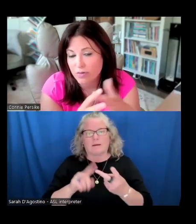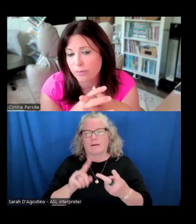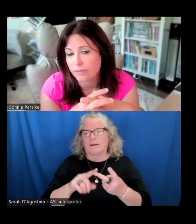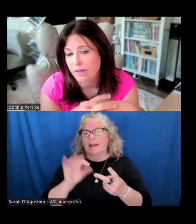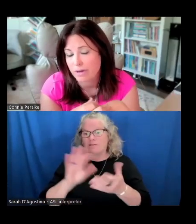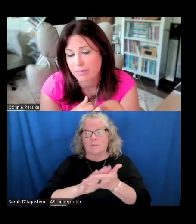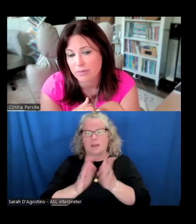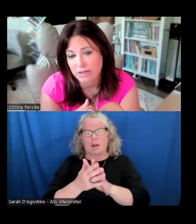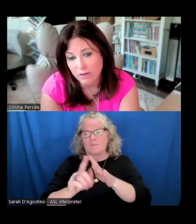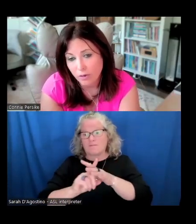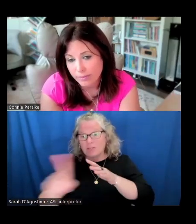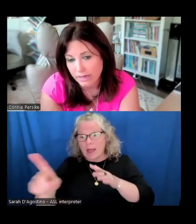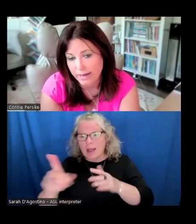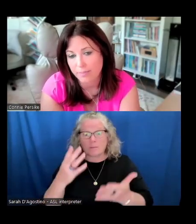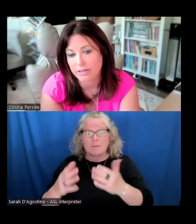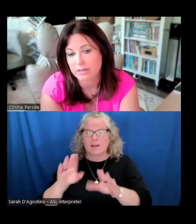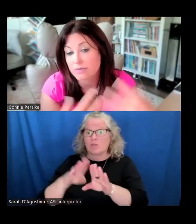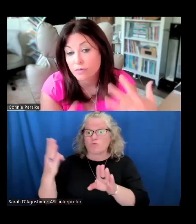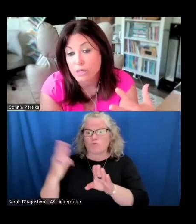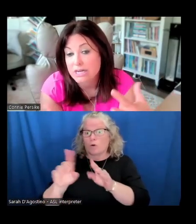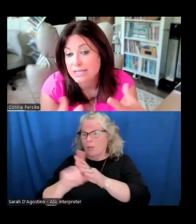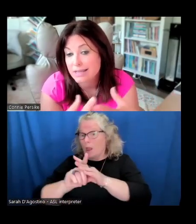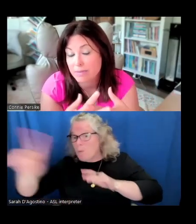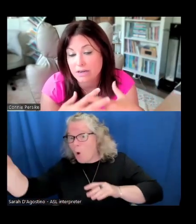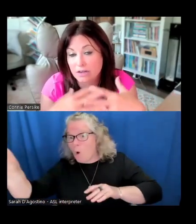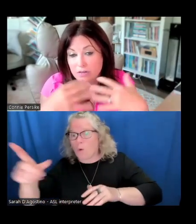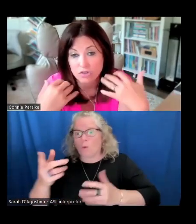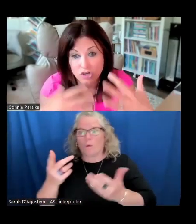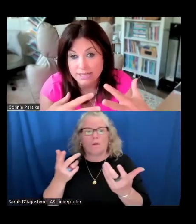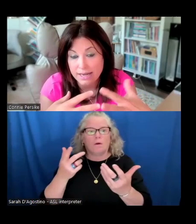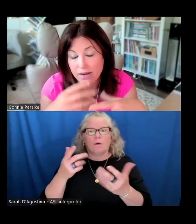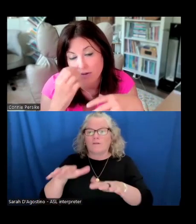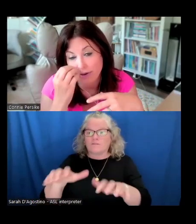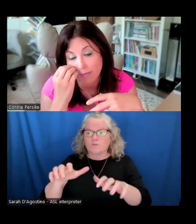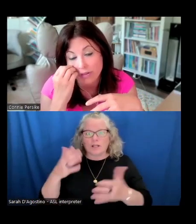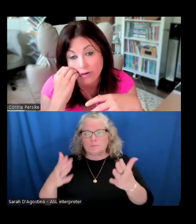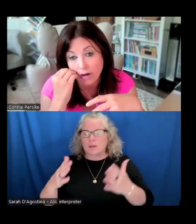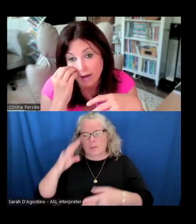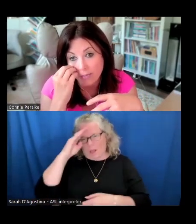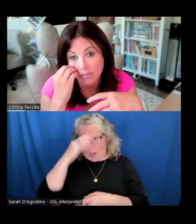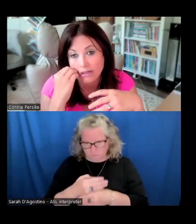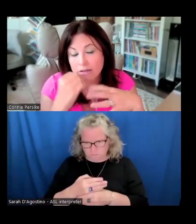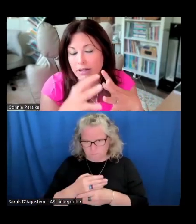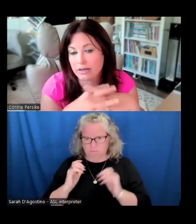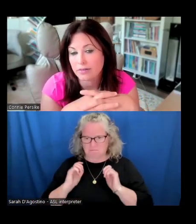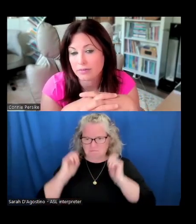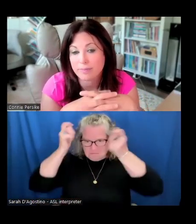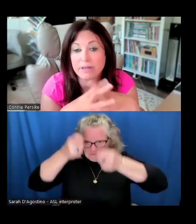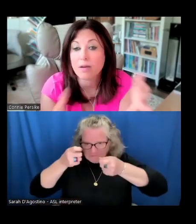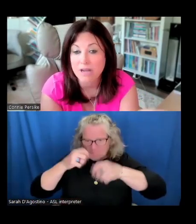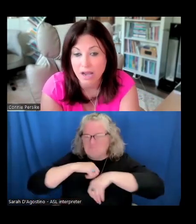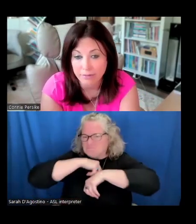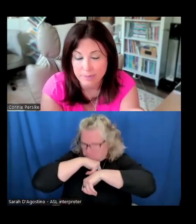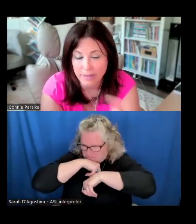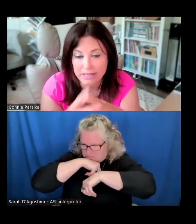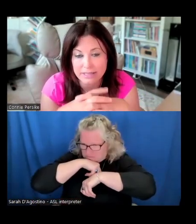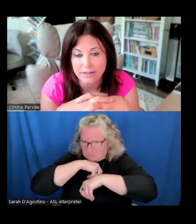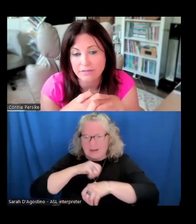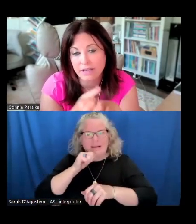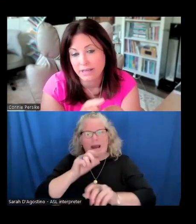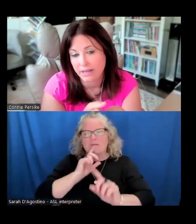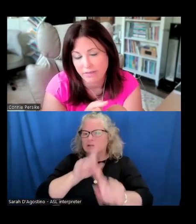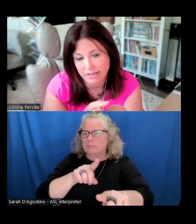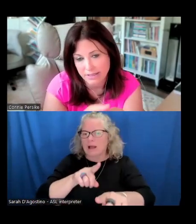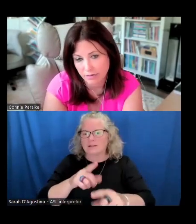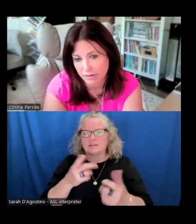the room. That might be when elopement happens. Freeze, they might, shut down and put their hood up and, become